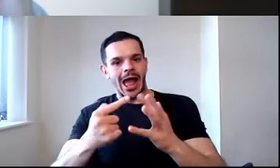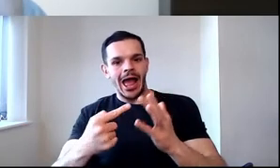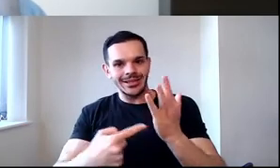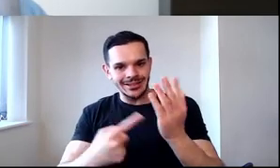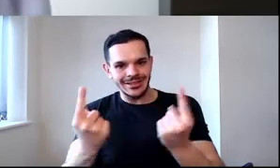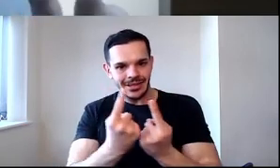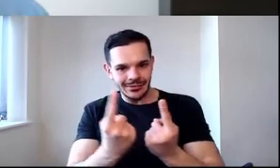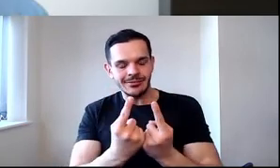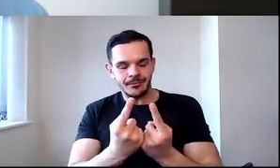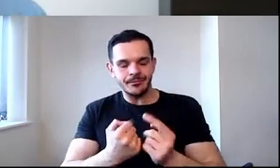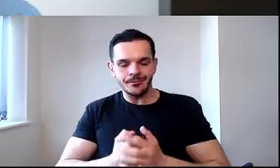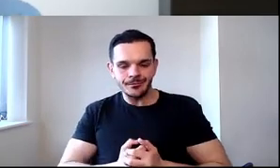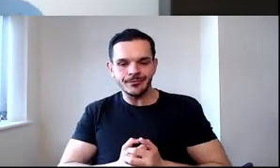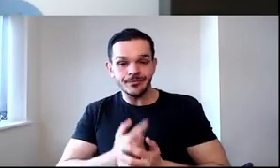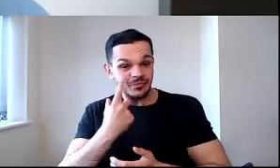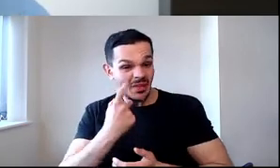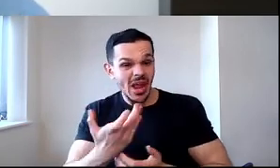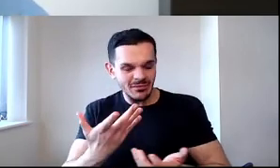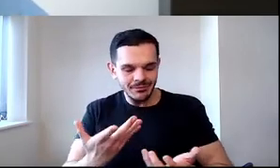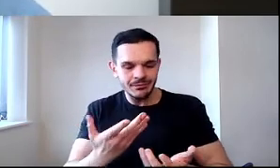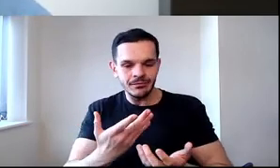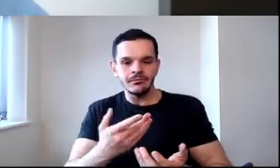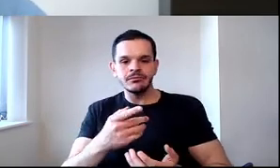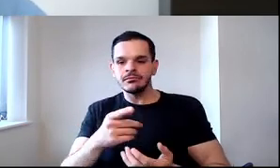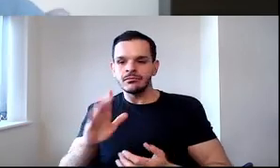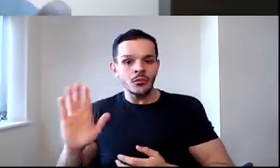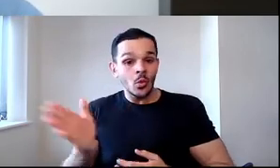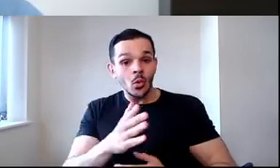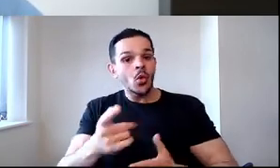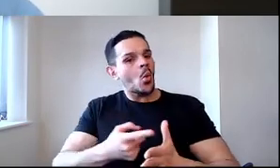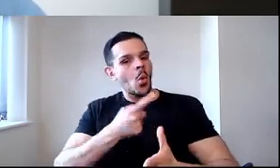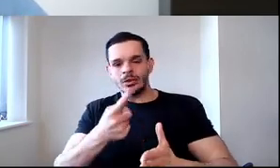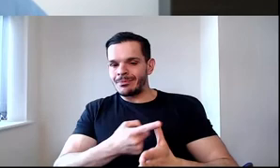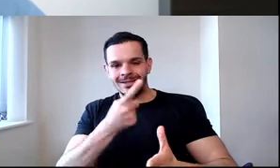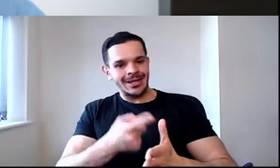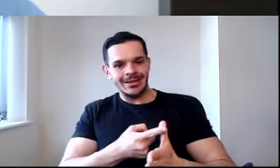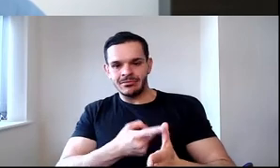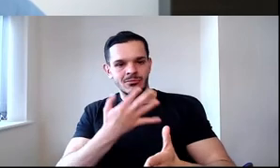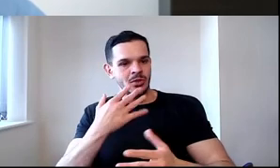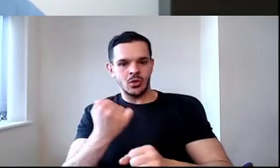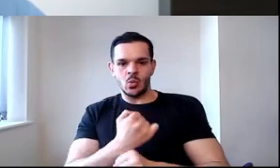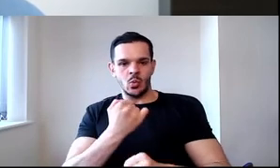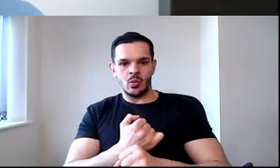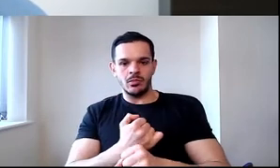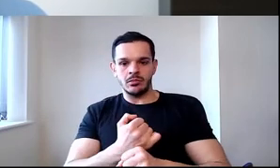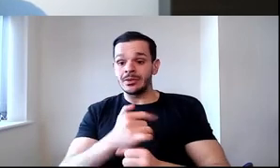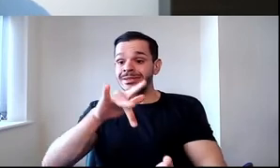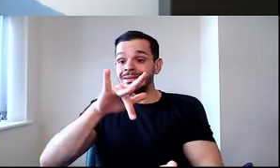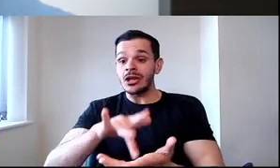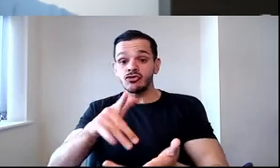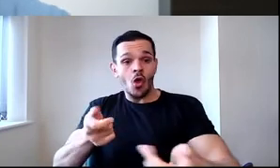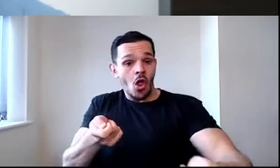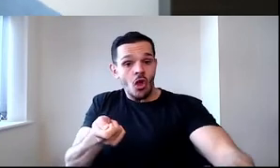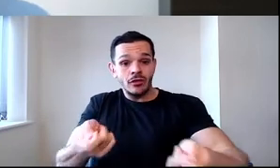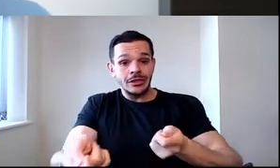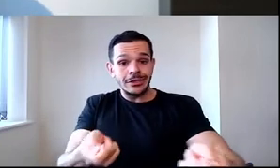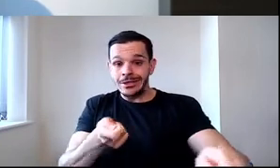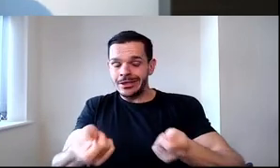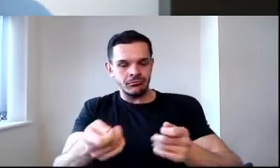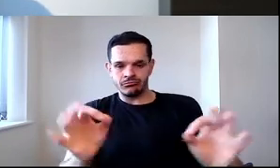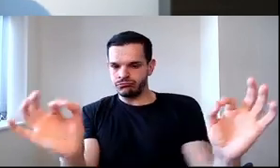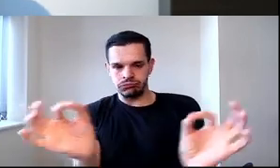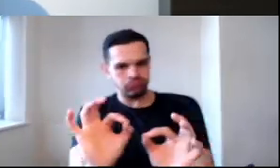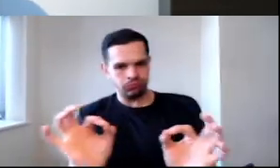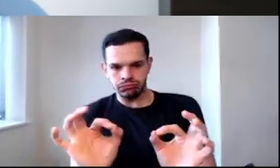that as well. And these are automated market makers, okay, because there is no central authority, there's no central point